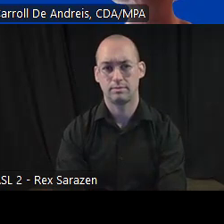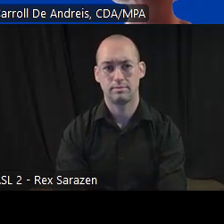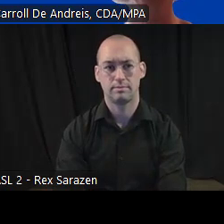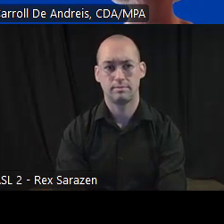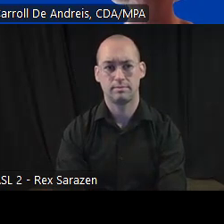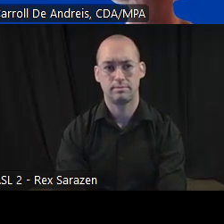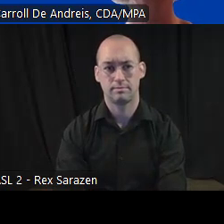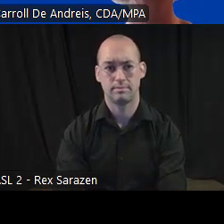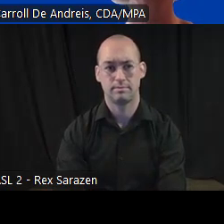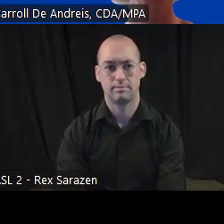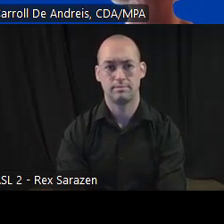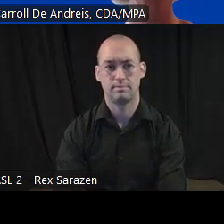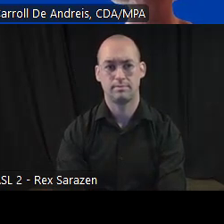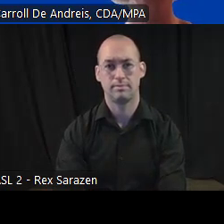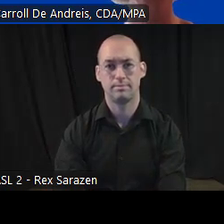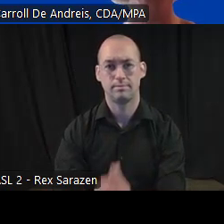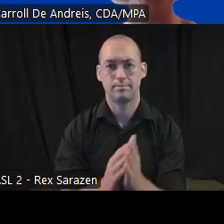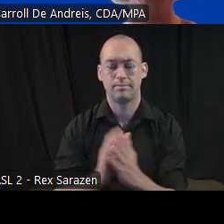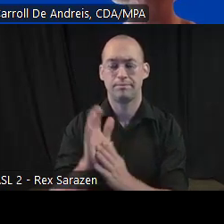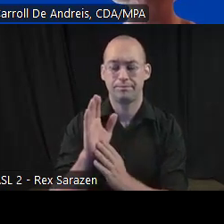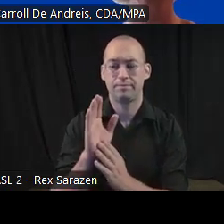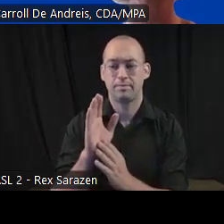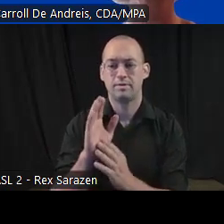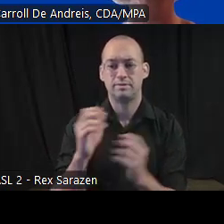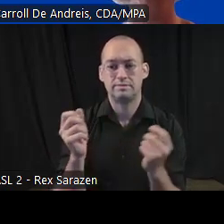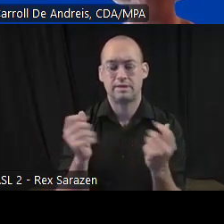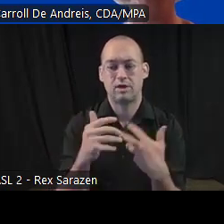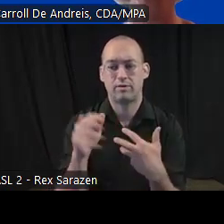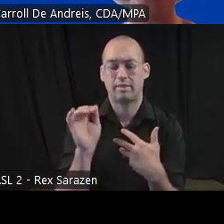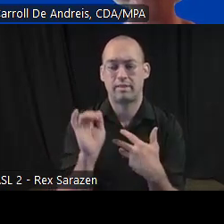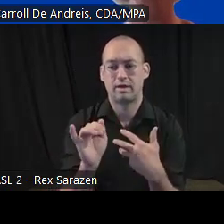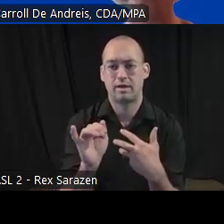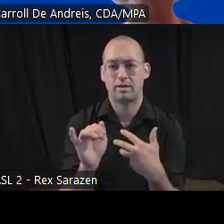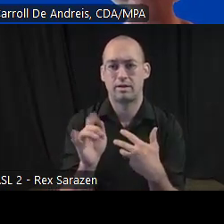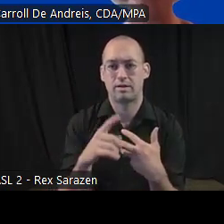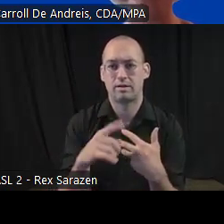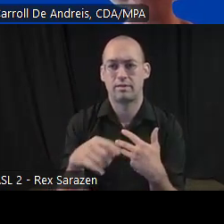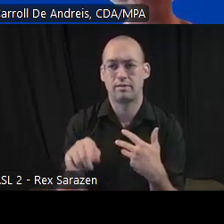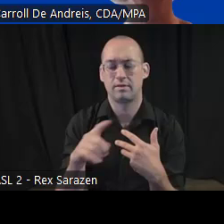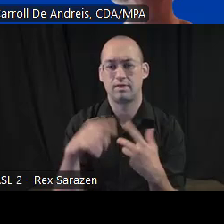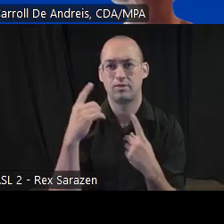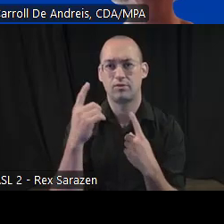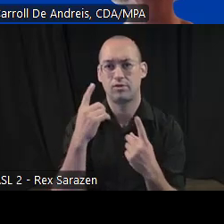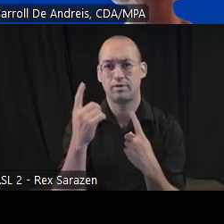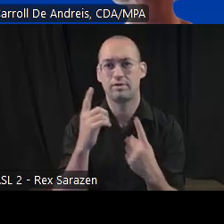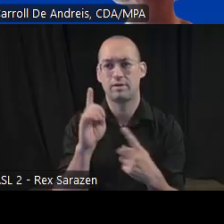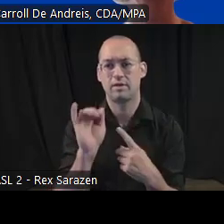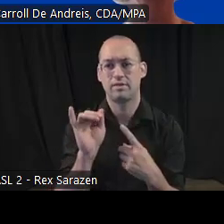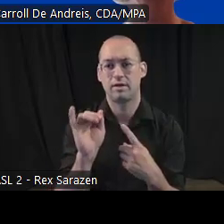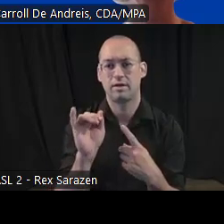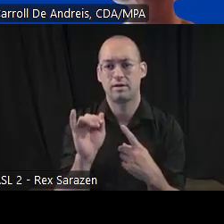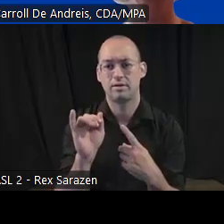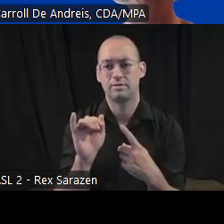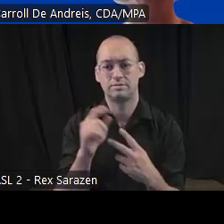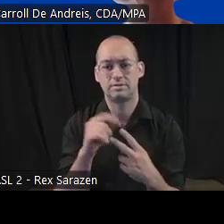really scary that they would be thought that this is an